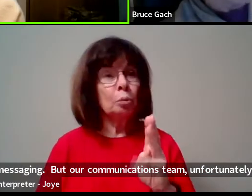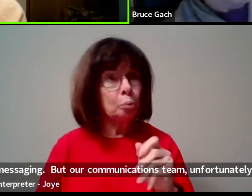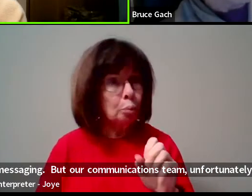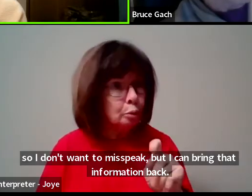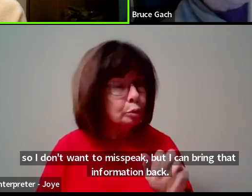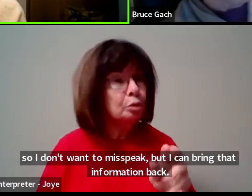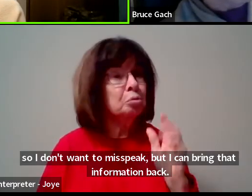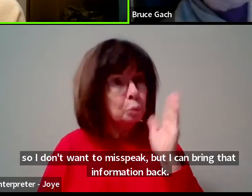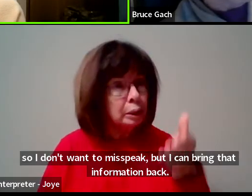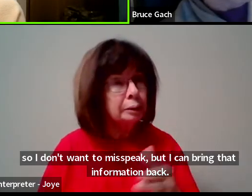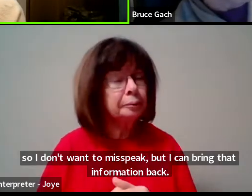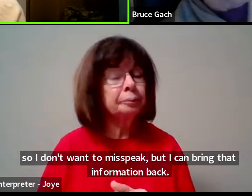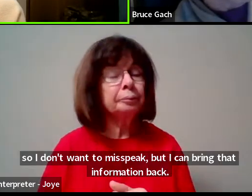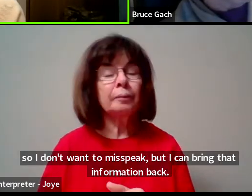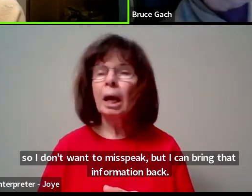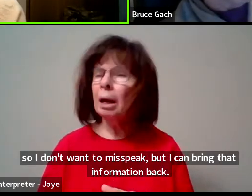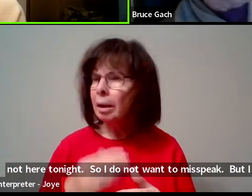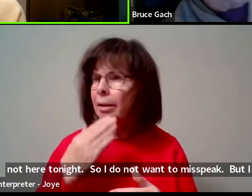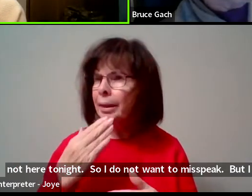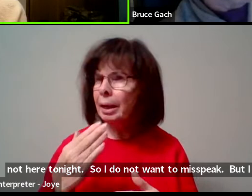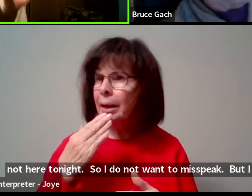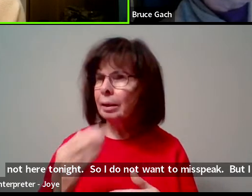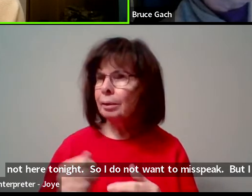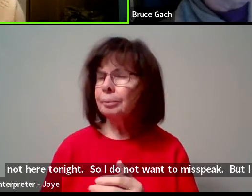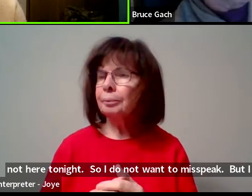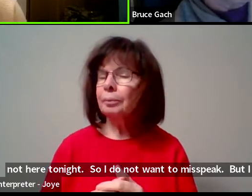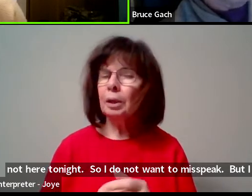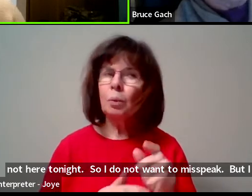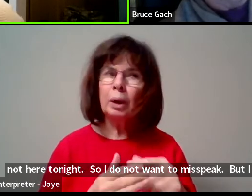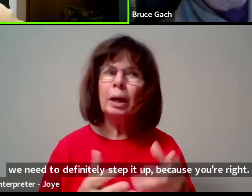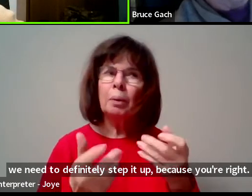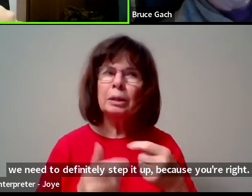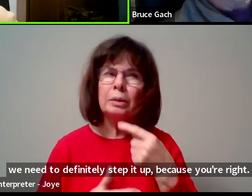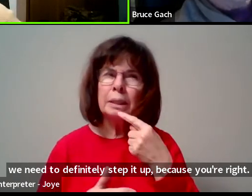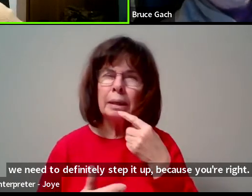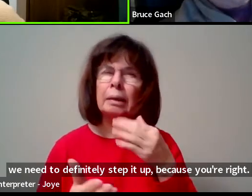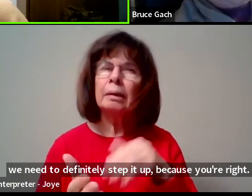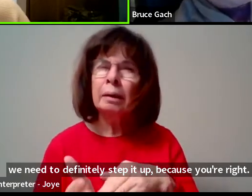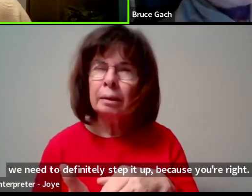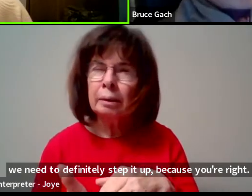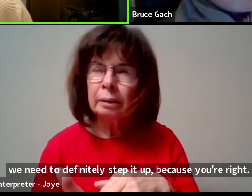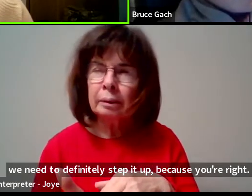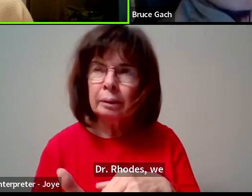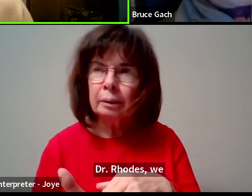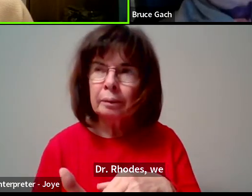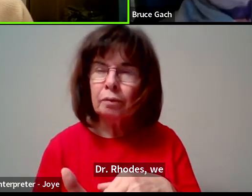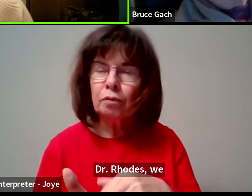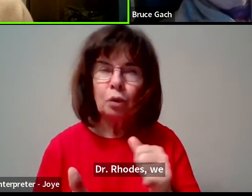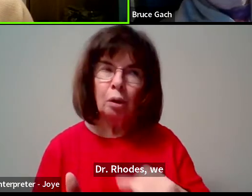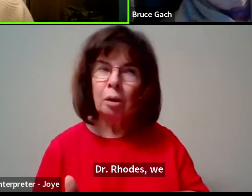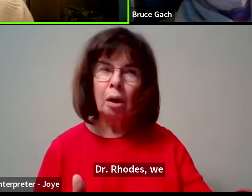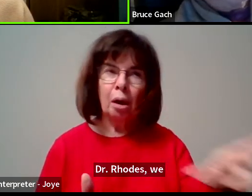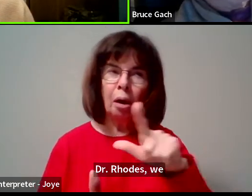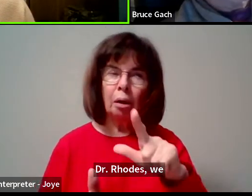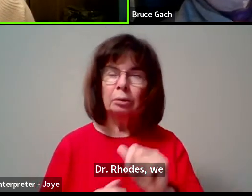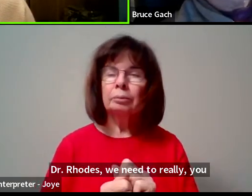Thank you. And what I want to reiterate for all of us is that